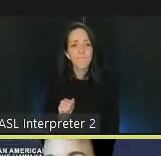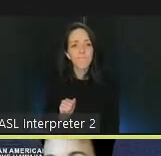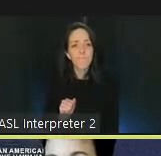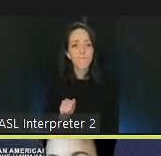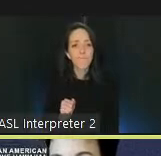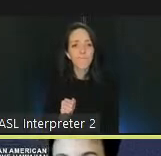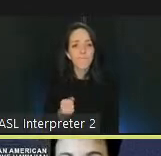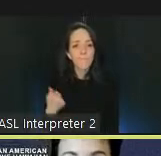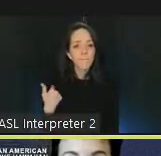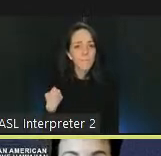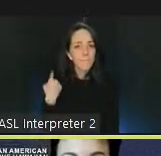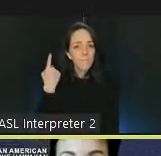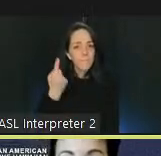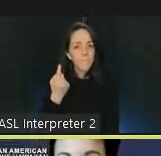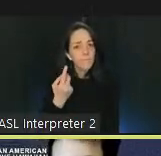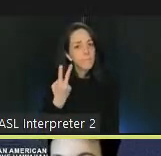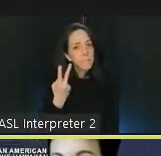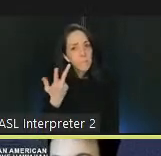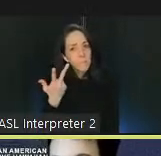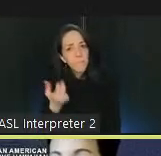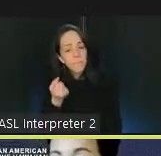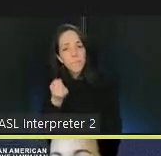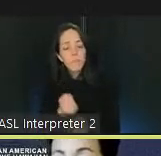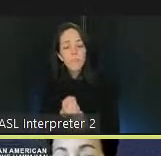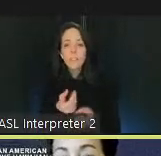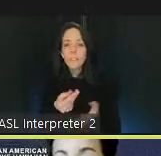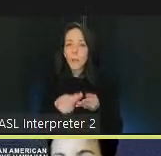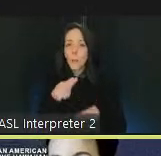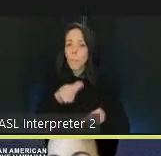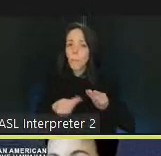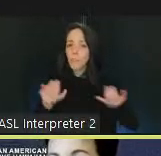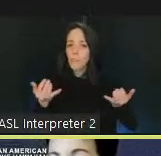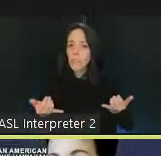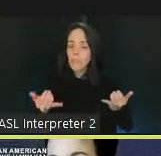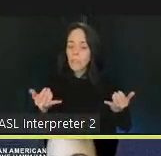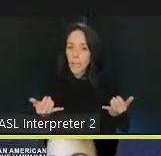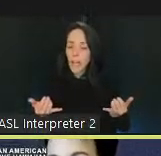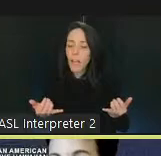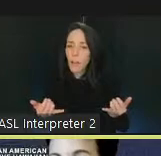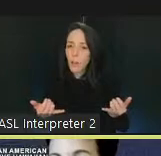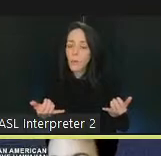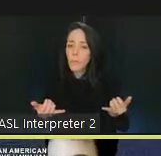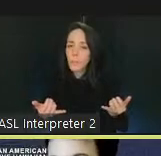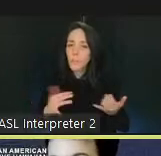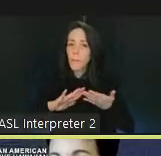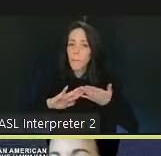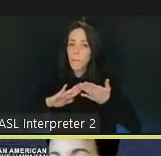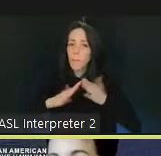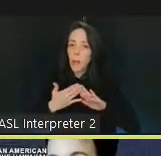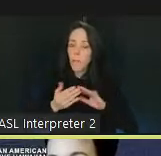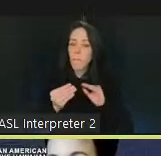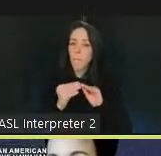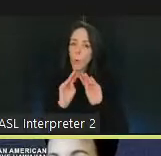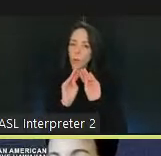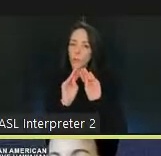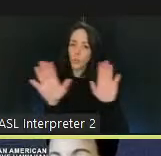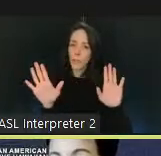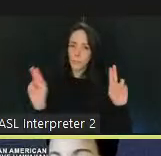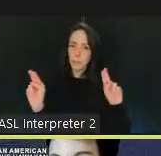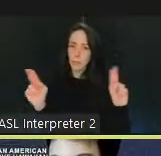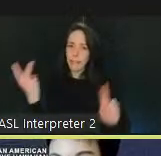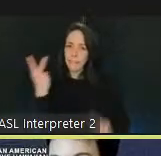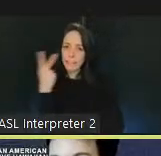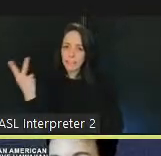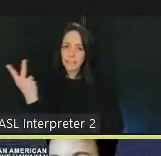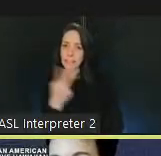of years, the budget has gotten increasingly more transparent about